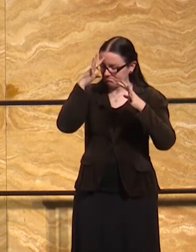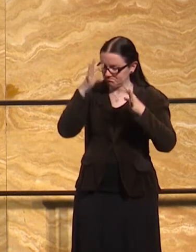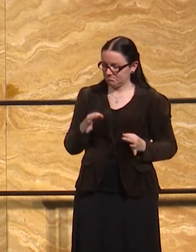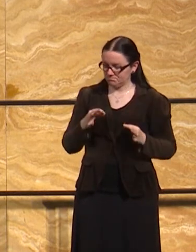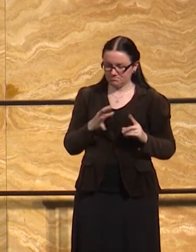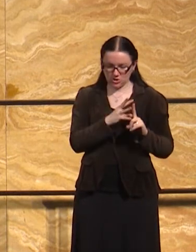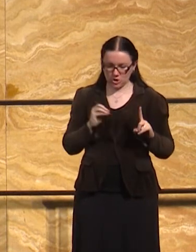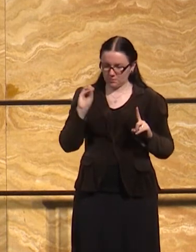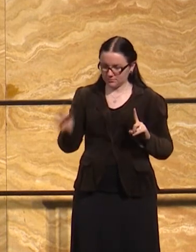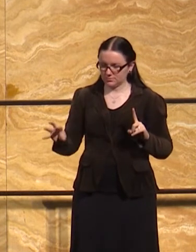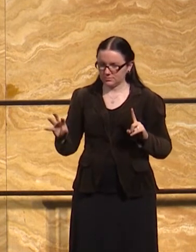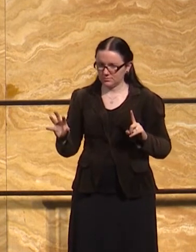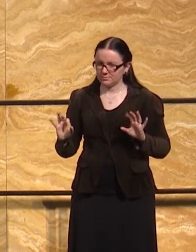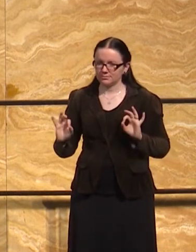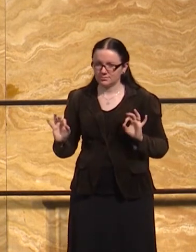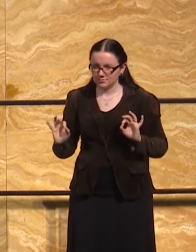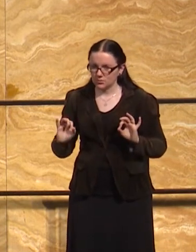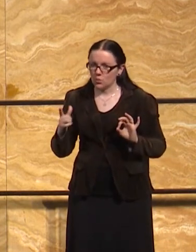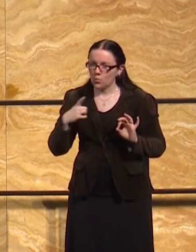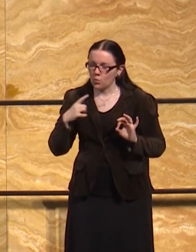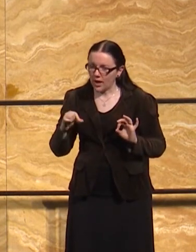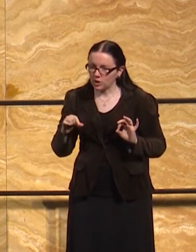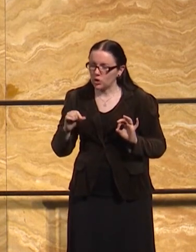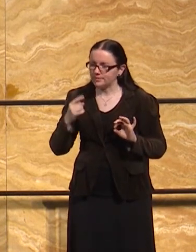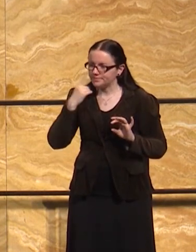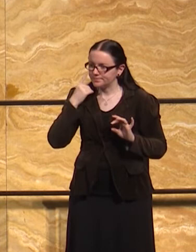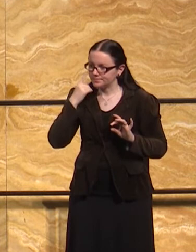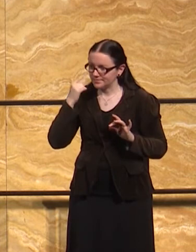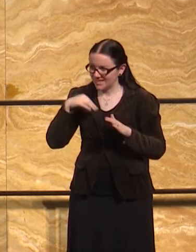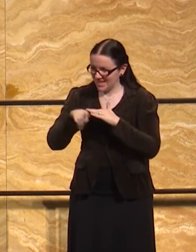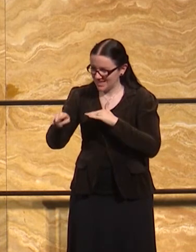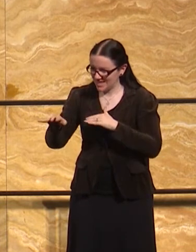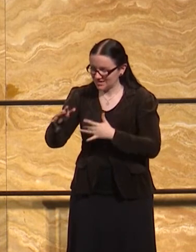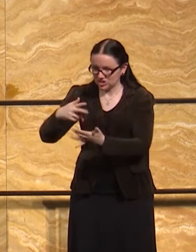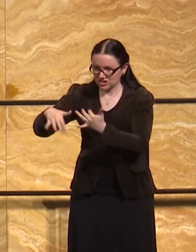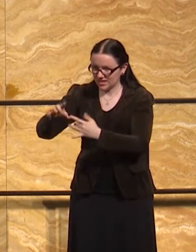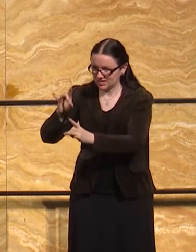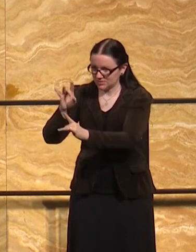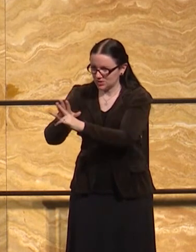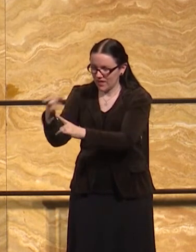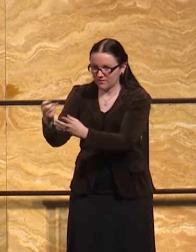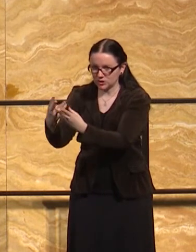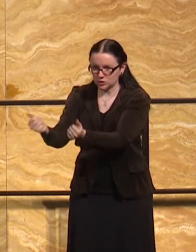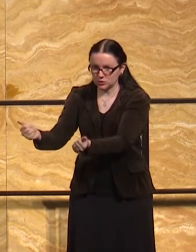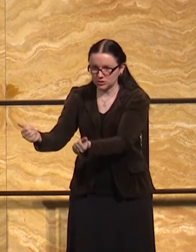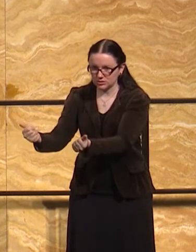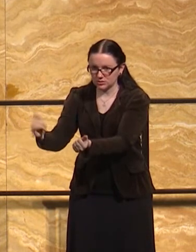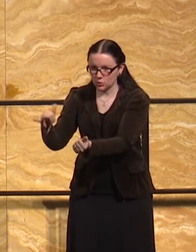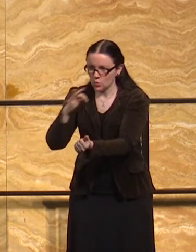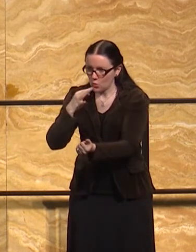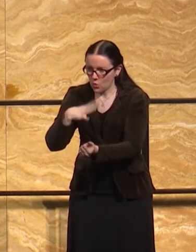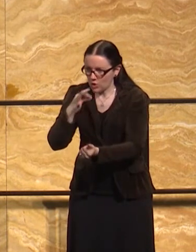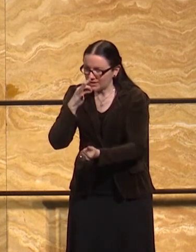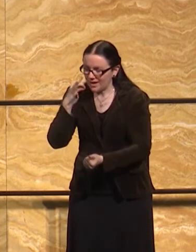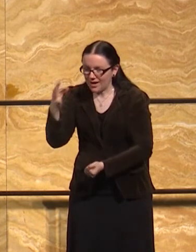model that we will use, why don't we look for the solutions within those particular societies and help those societies